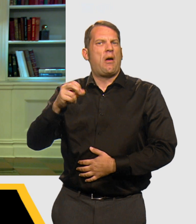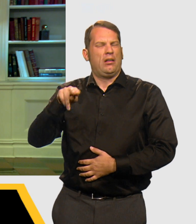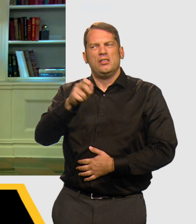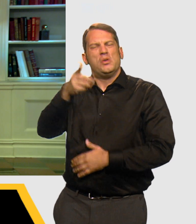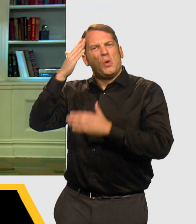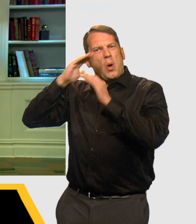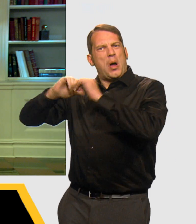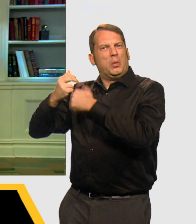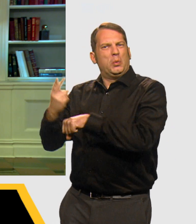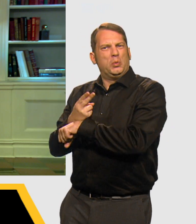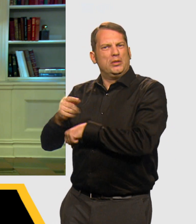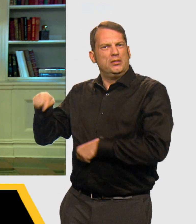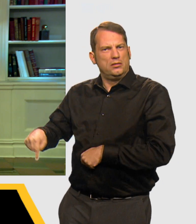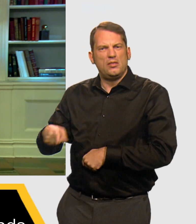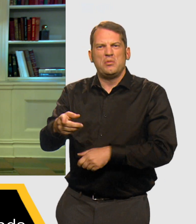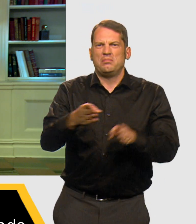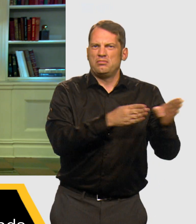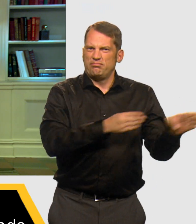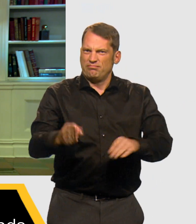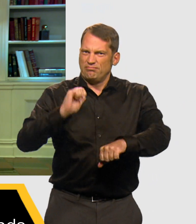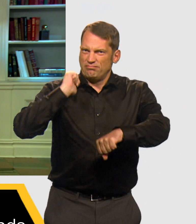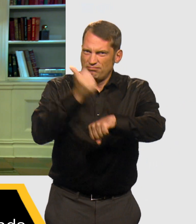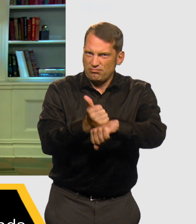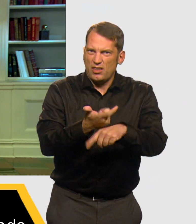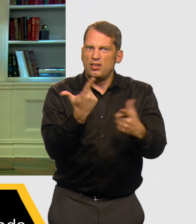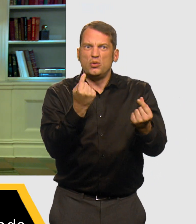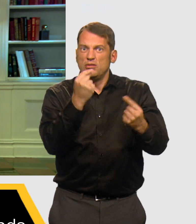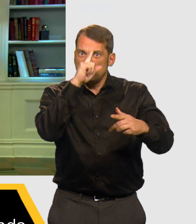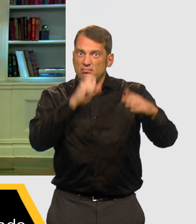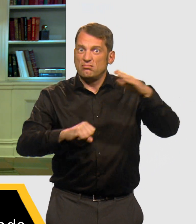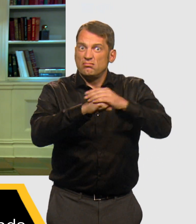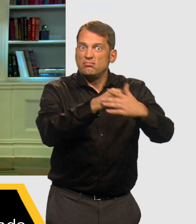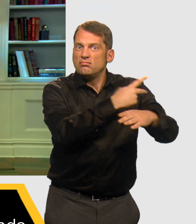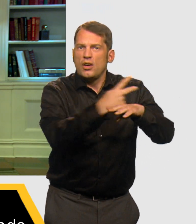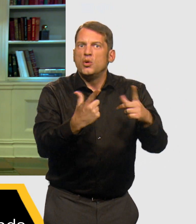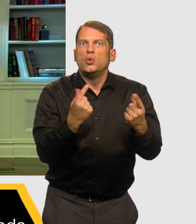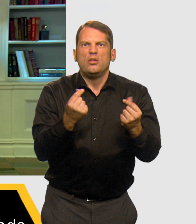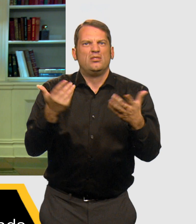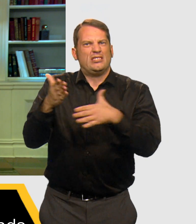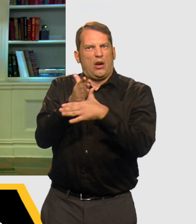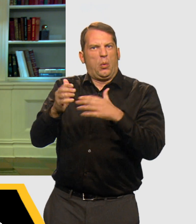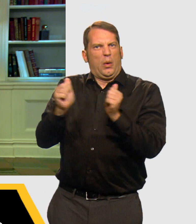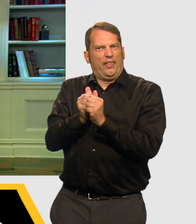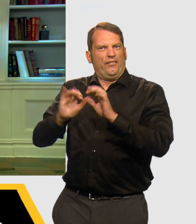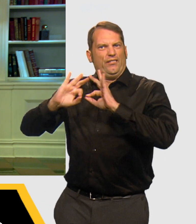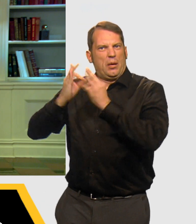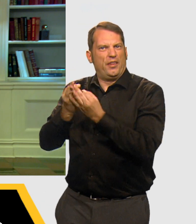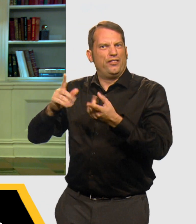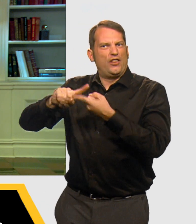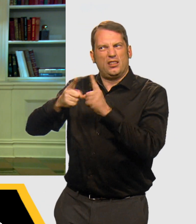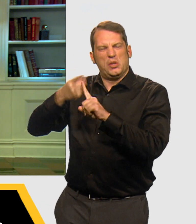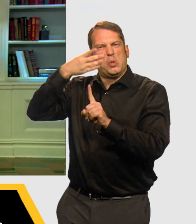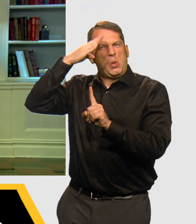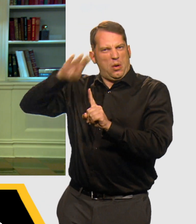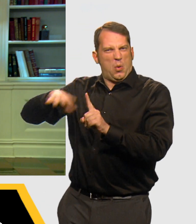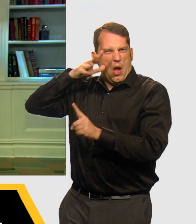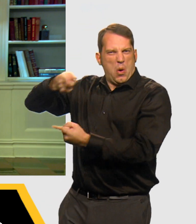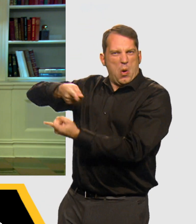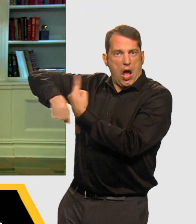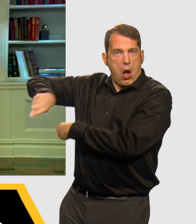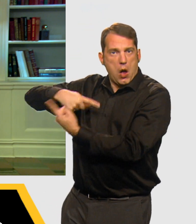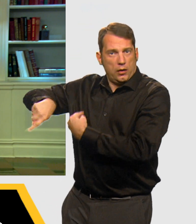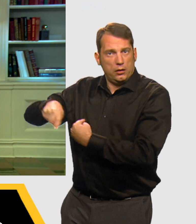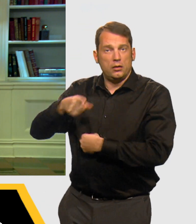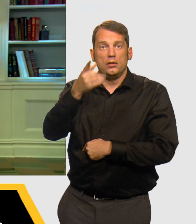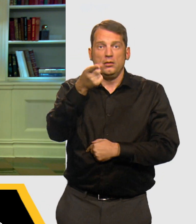how to use it. Create an overdose response plan and share it with your friends or family who are likely to be around if you were